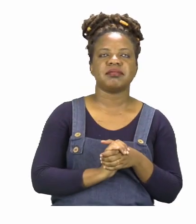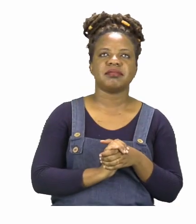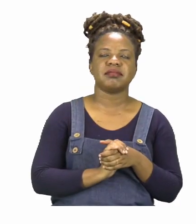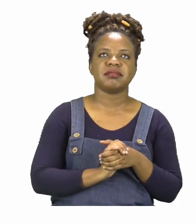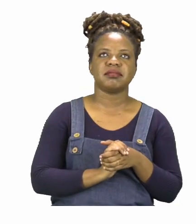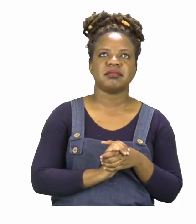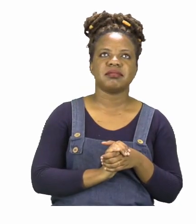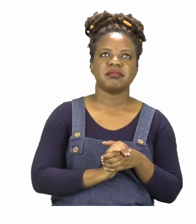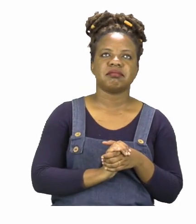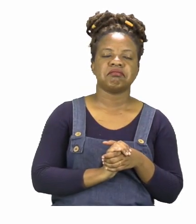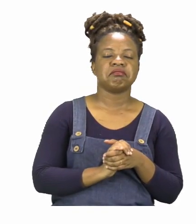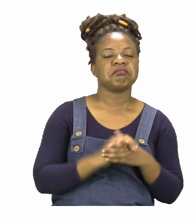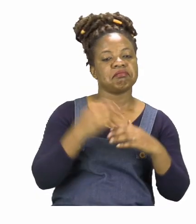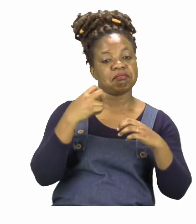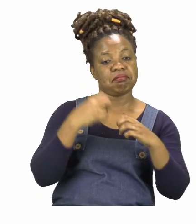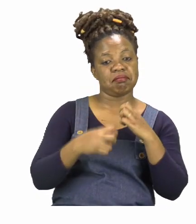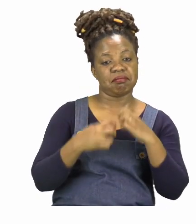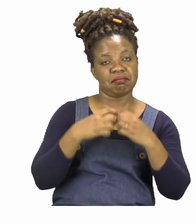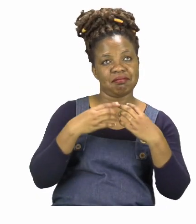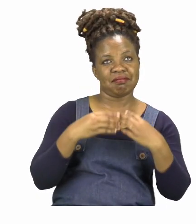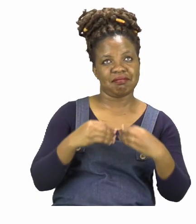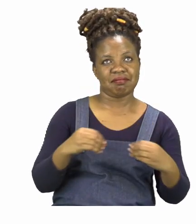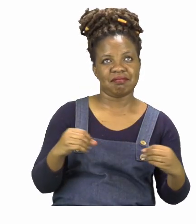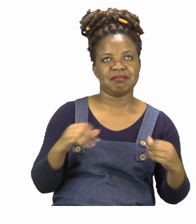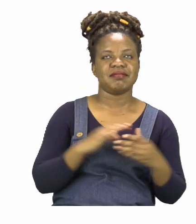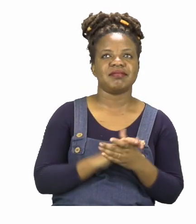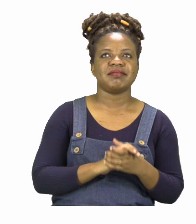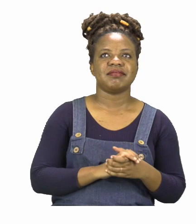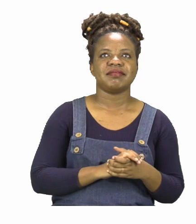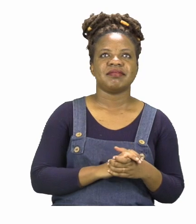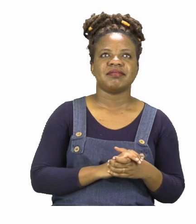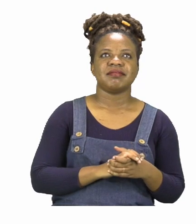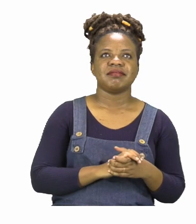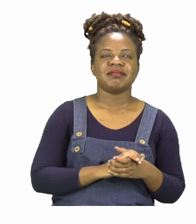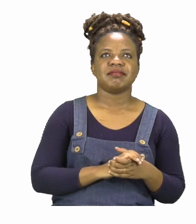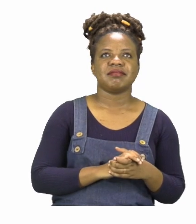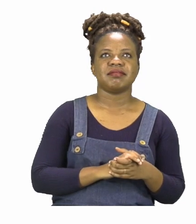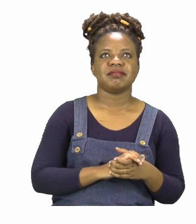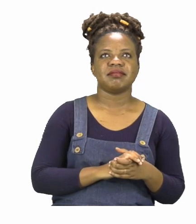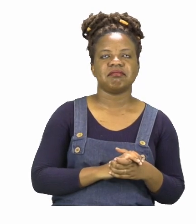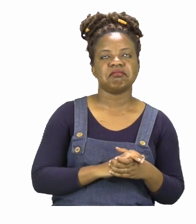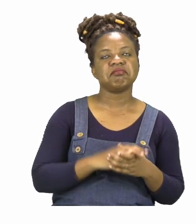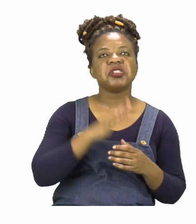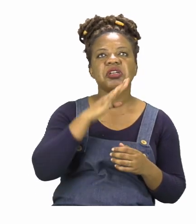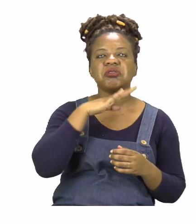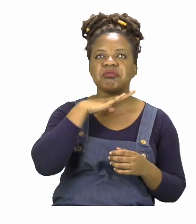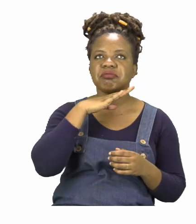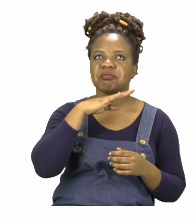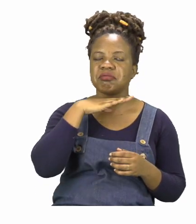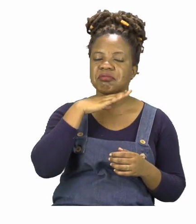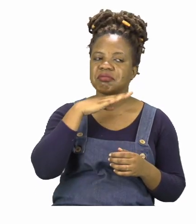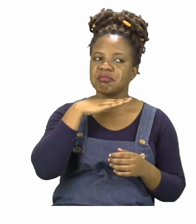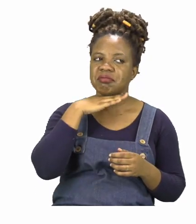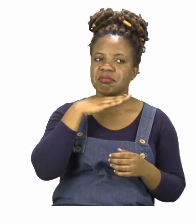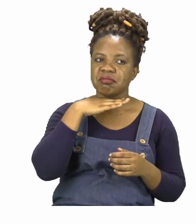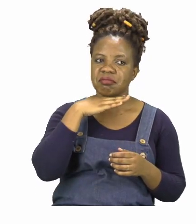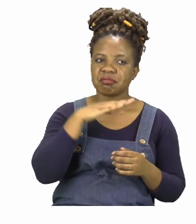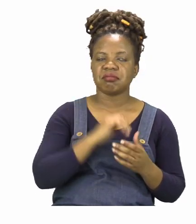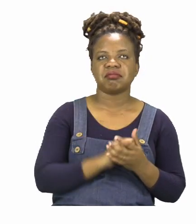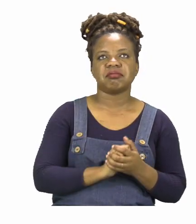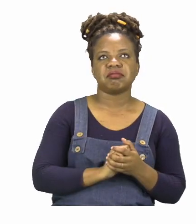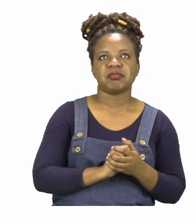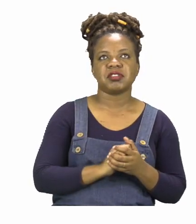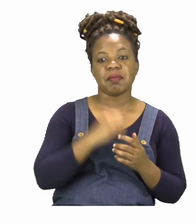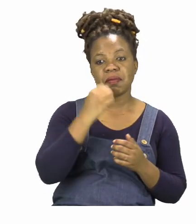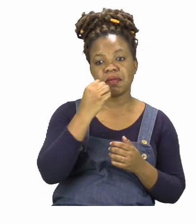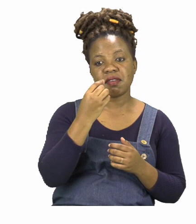to start with problem-solving sums. Now, these are problems that come in the form of a sentence or a little